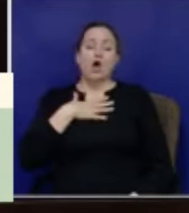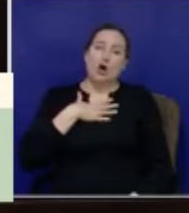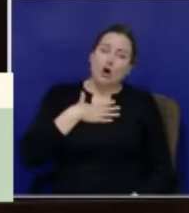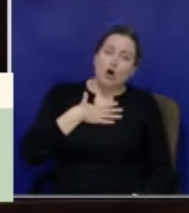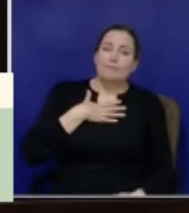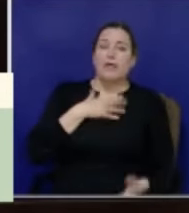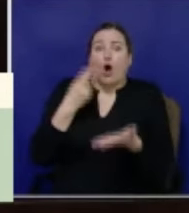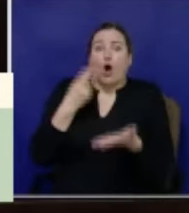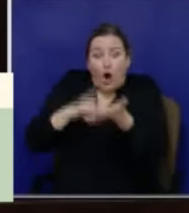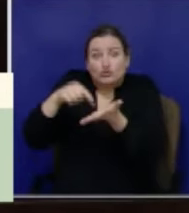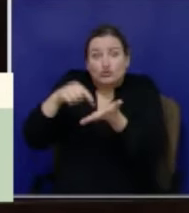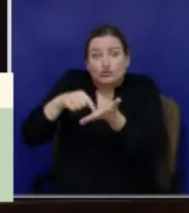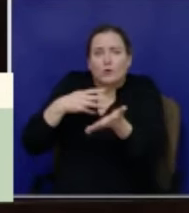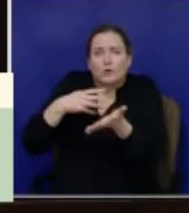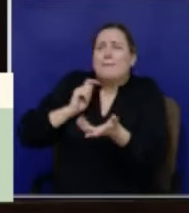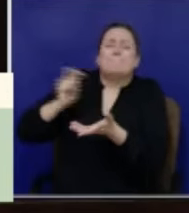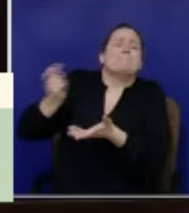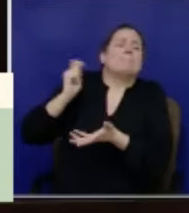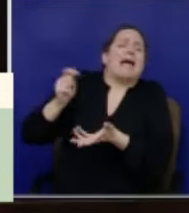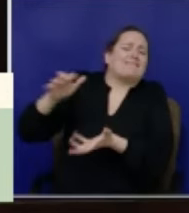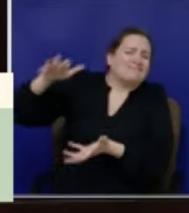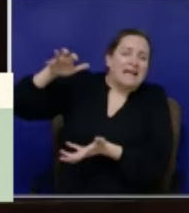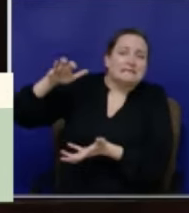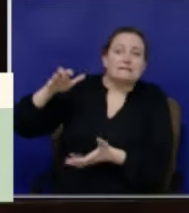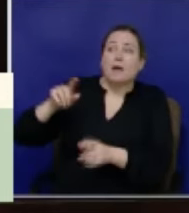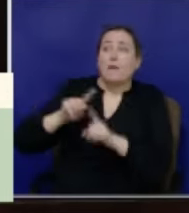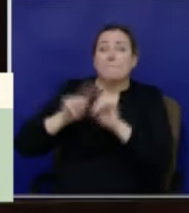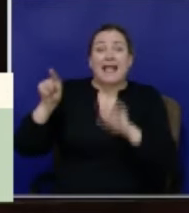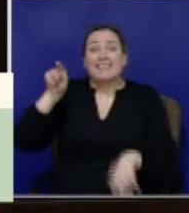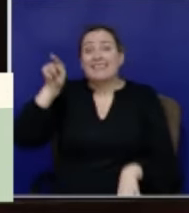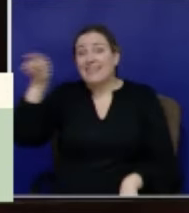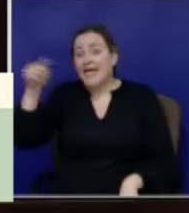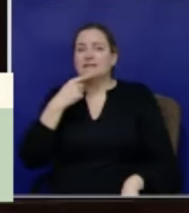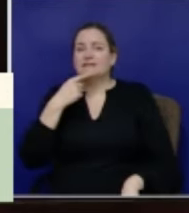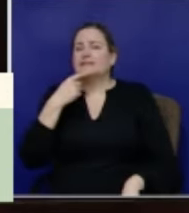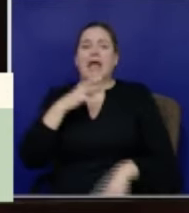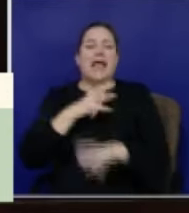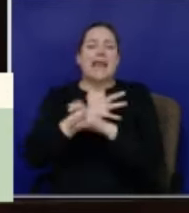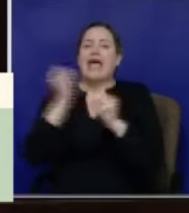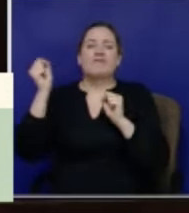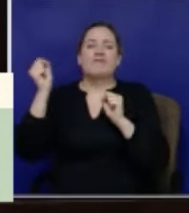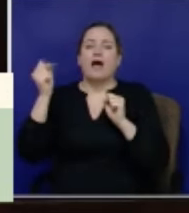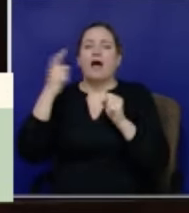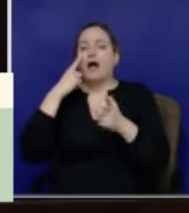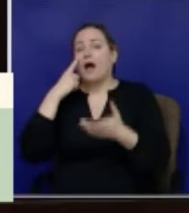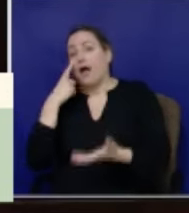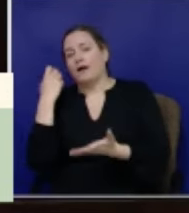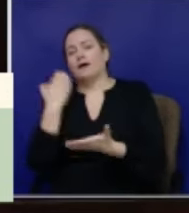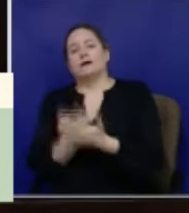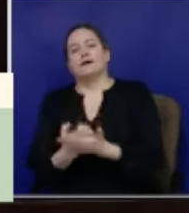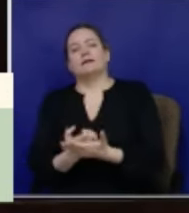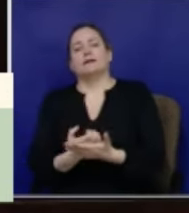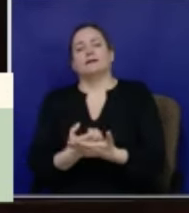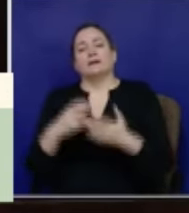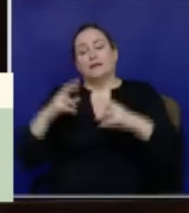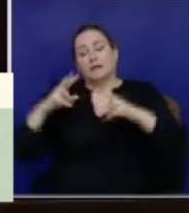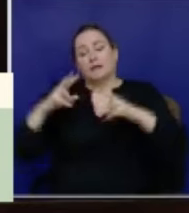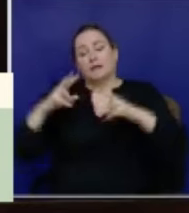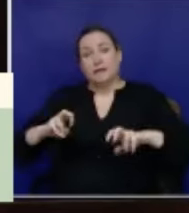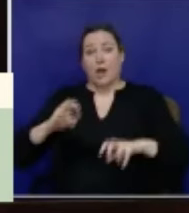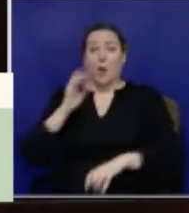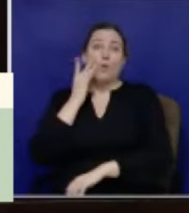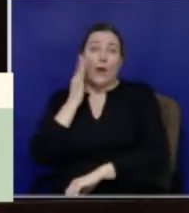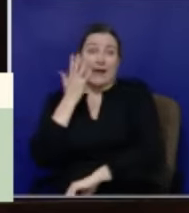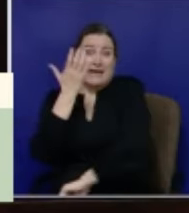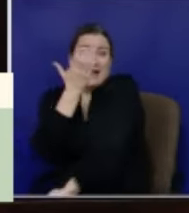those contracts, that the long-term effects and efficacy of vaccines are not currently known. And there may be